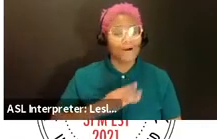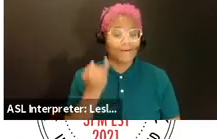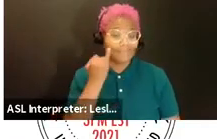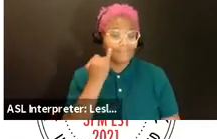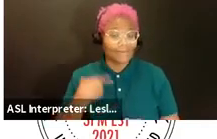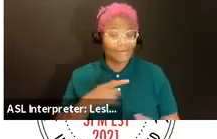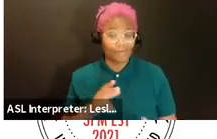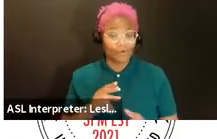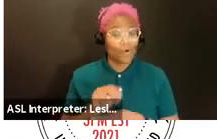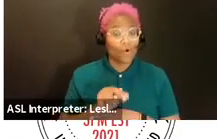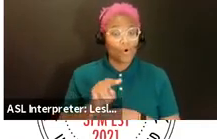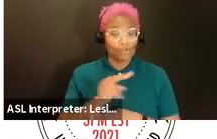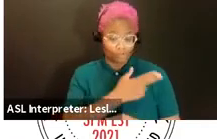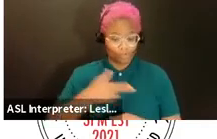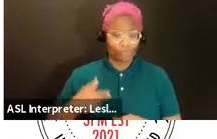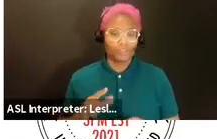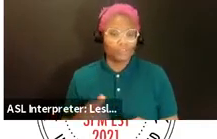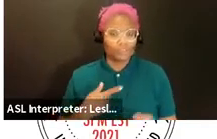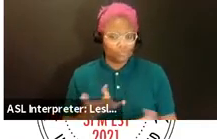really have a problem. You can travel to the US.